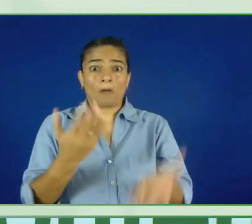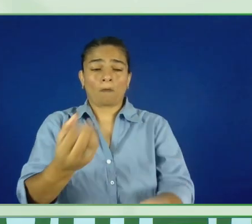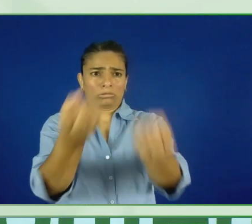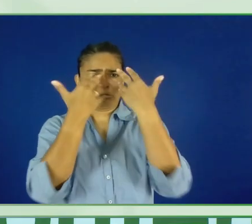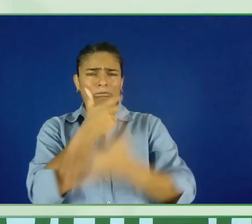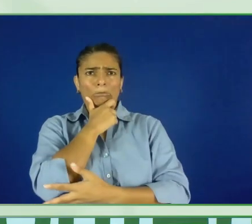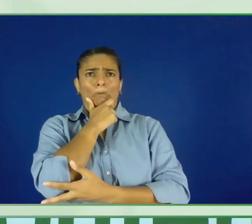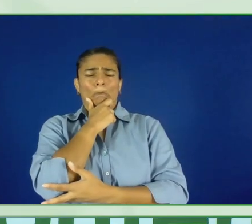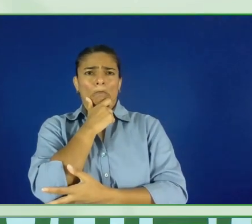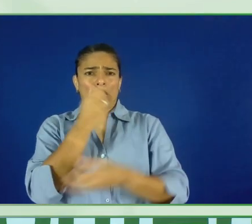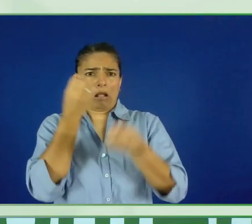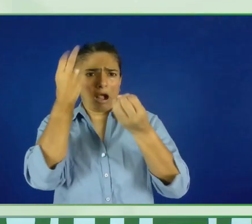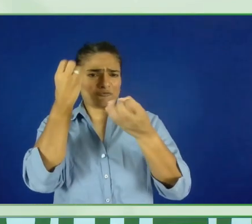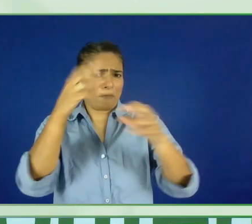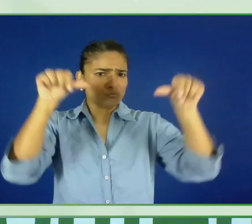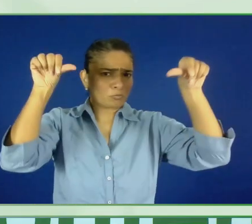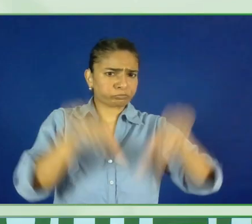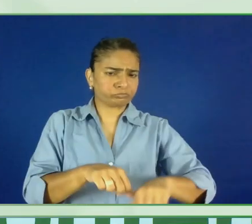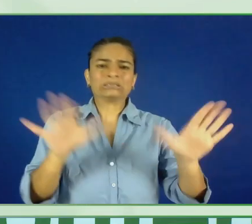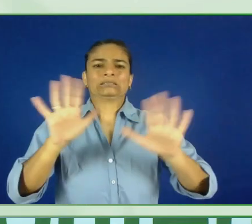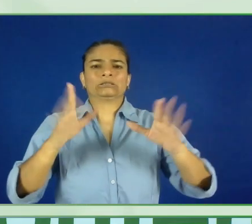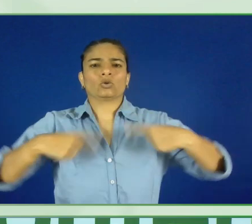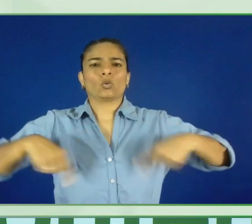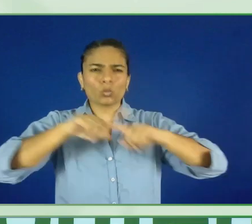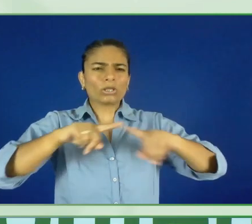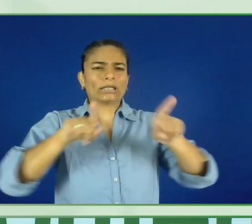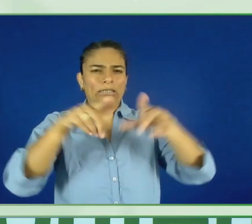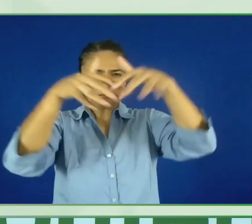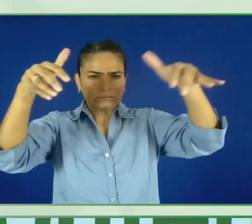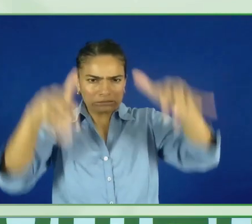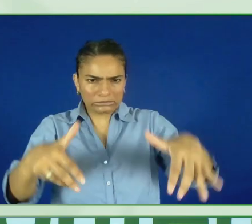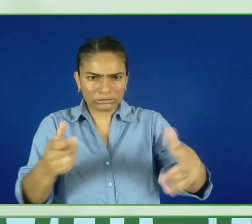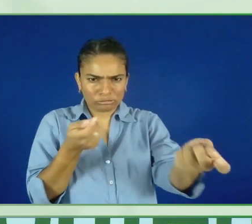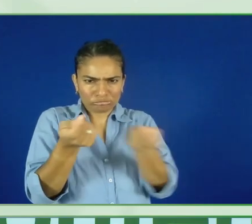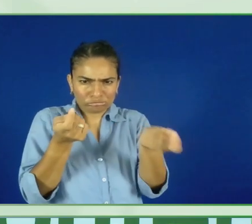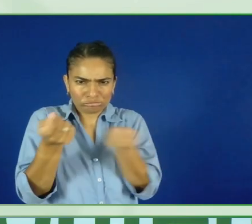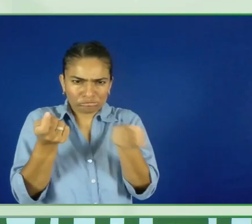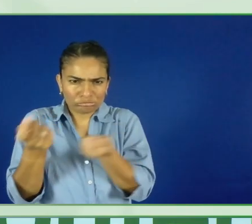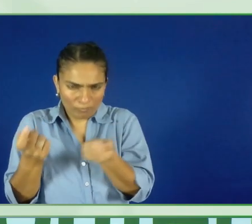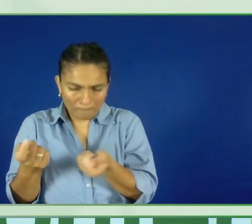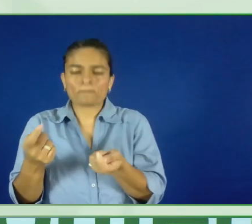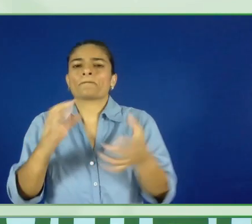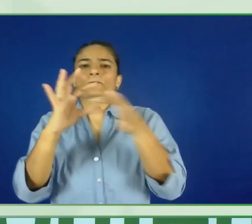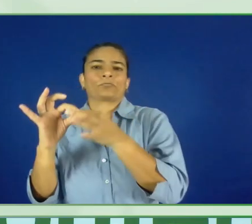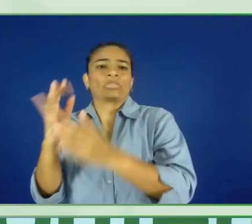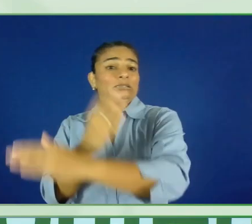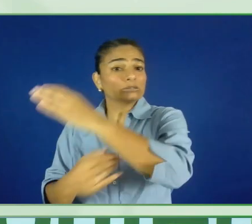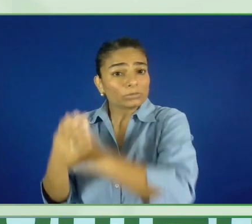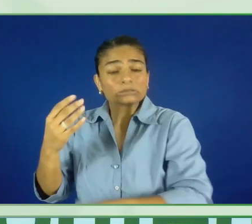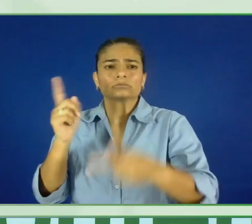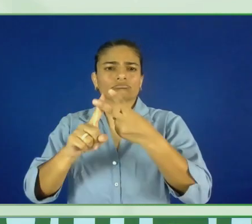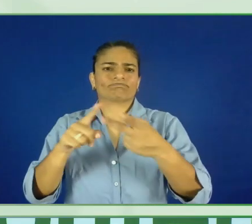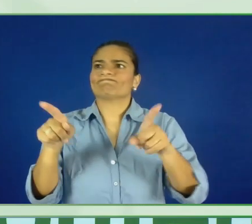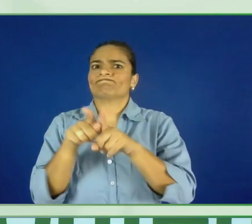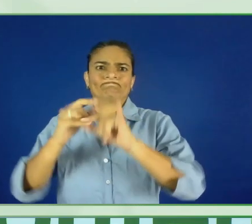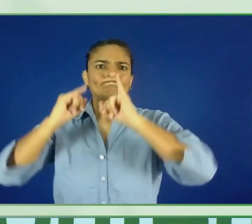do across not just disability, but other types of harms. And this is It's basically the instruction of the system.